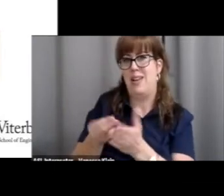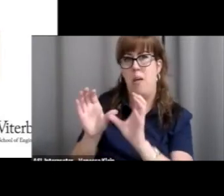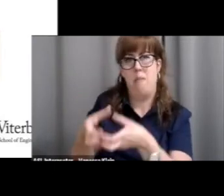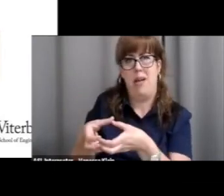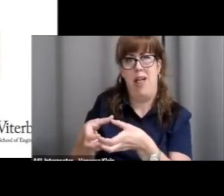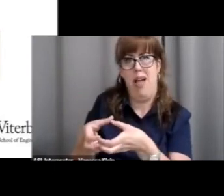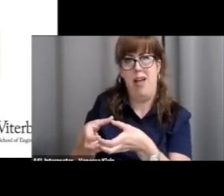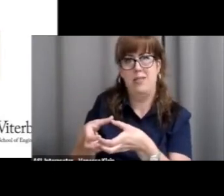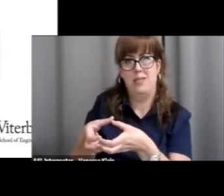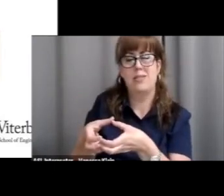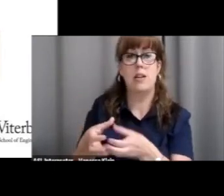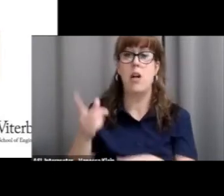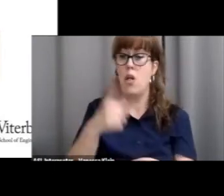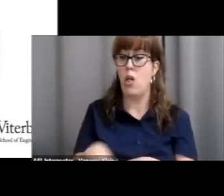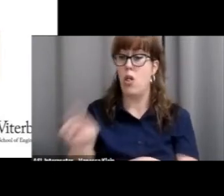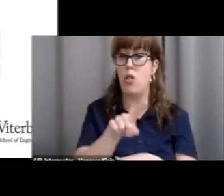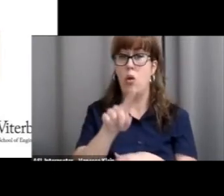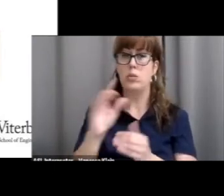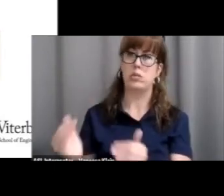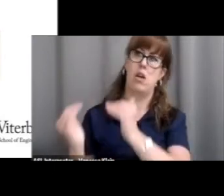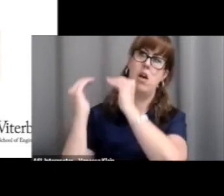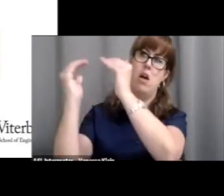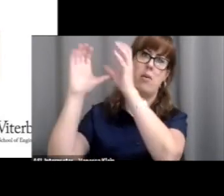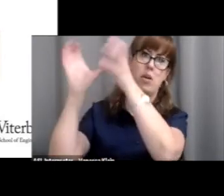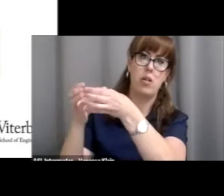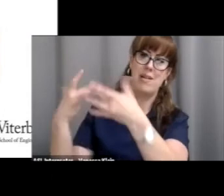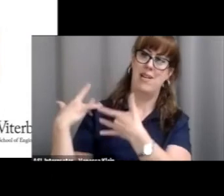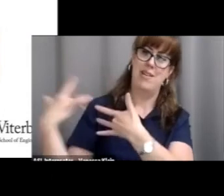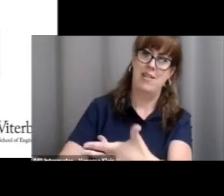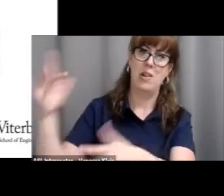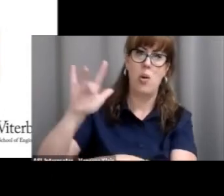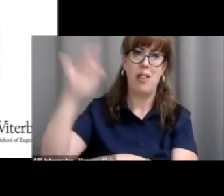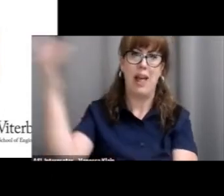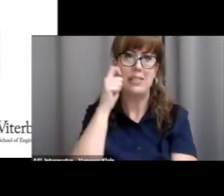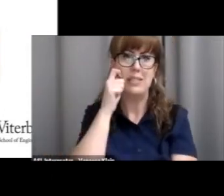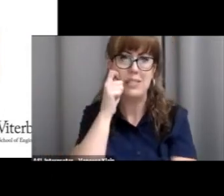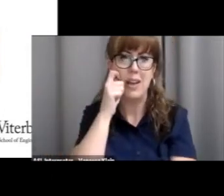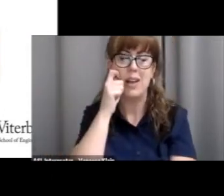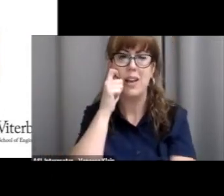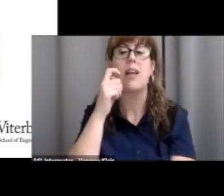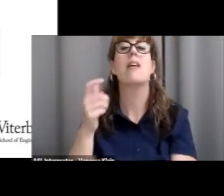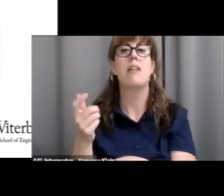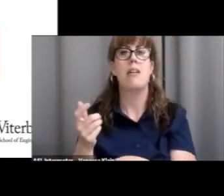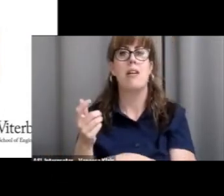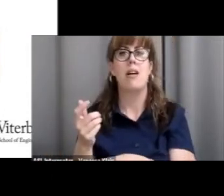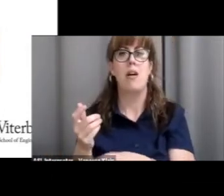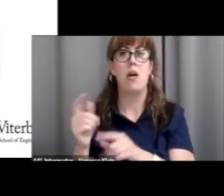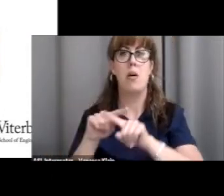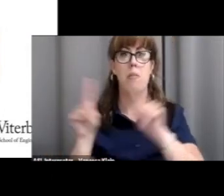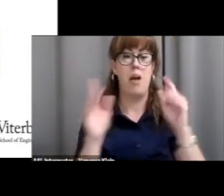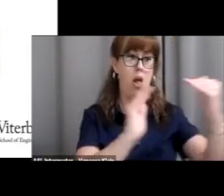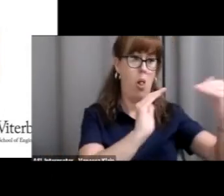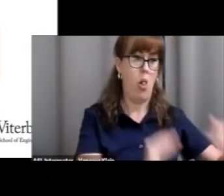those from the upper class predominantly had light skin tones, and those from the lower class, a majority of those